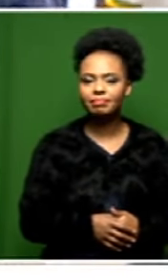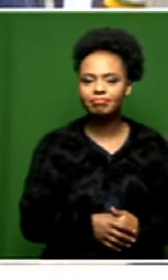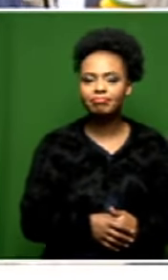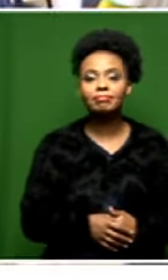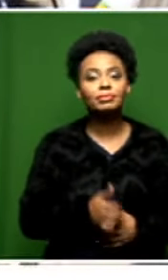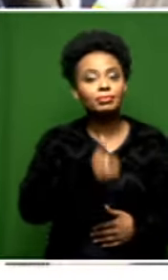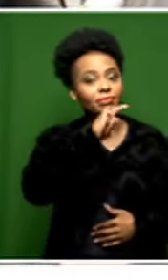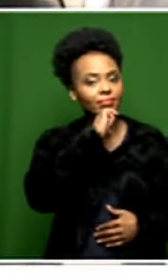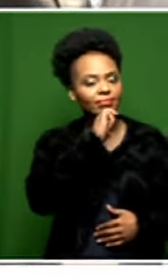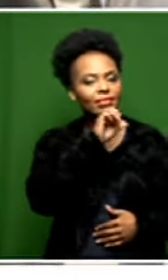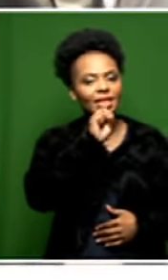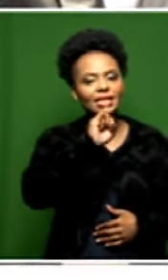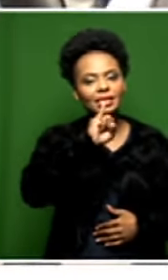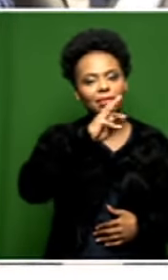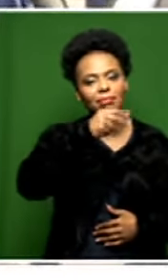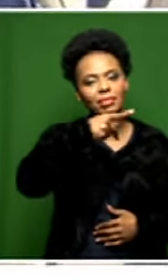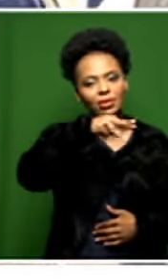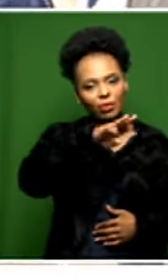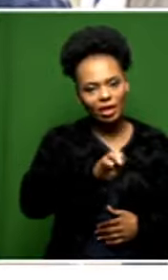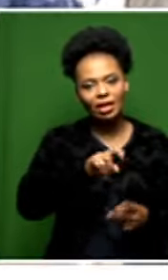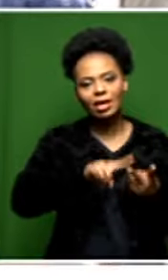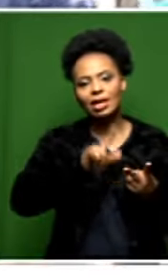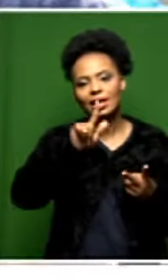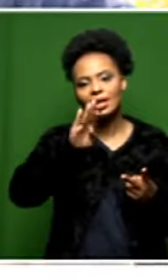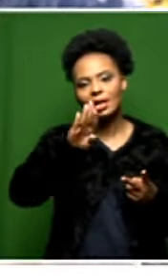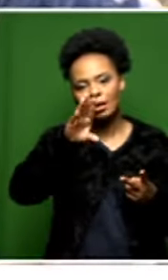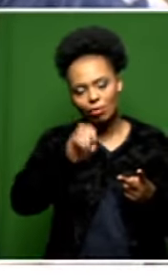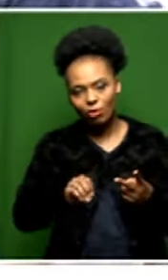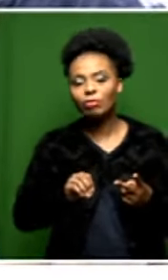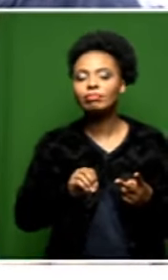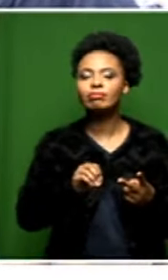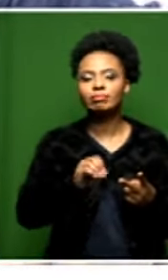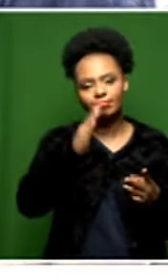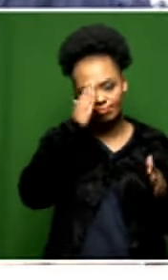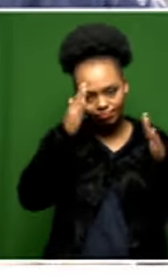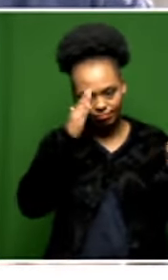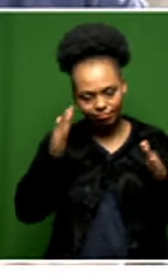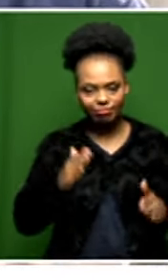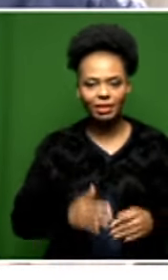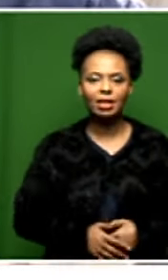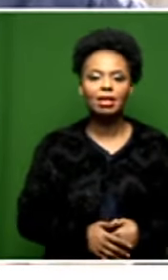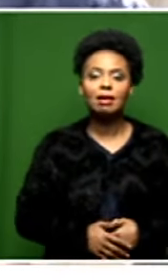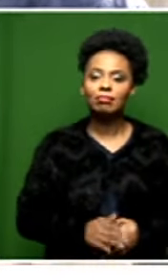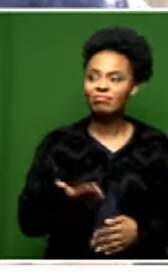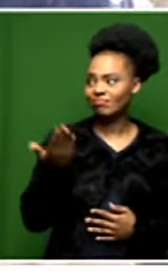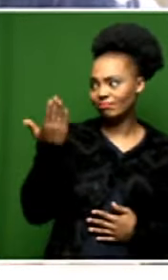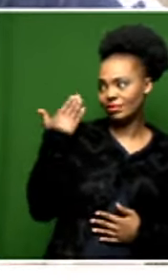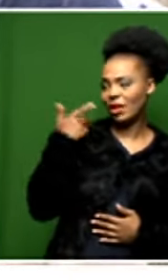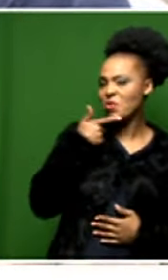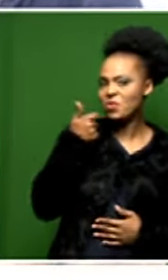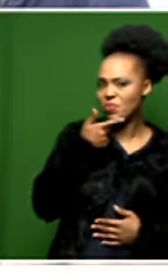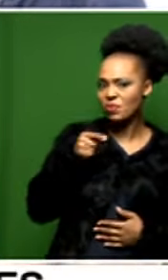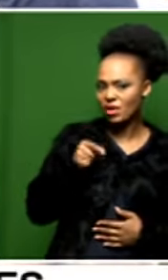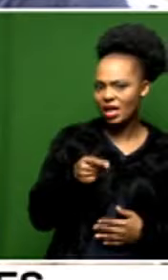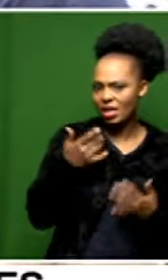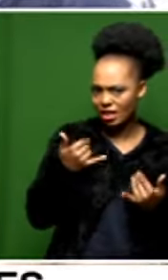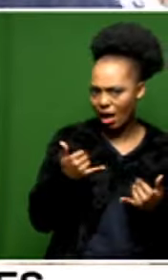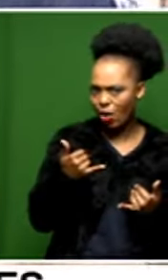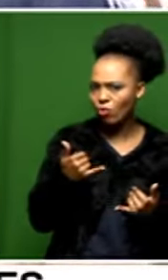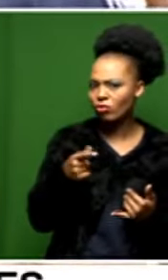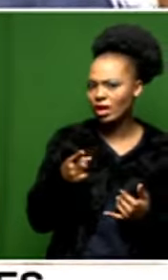Well, good morning to you, Simphiwe and Lebo in studio. Well, certainly a short while ago, we saw the president of the ANC, Cyril